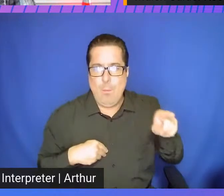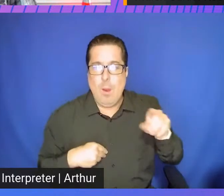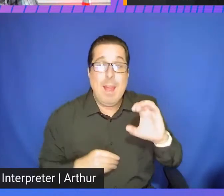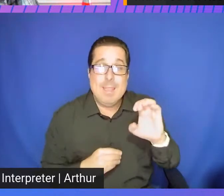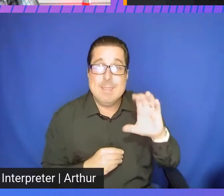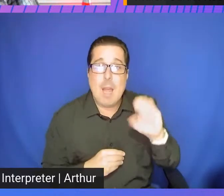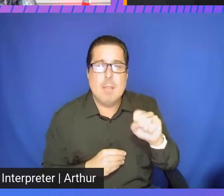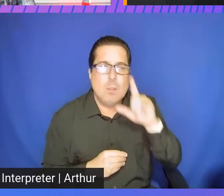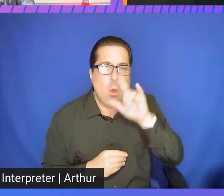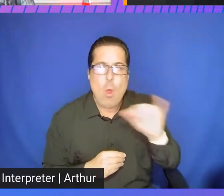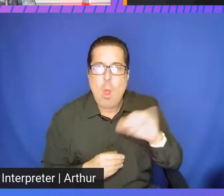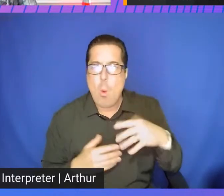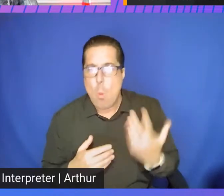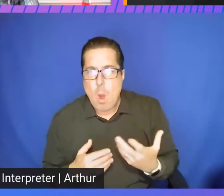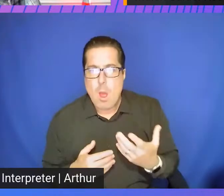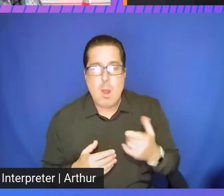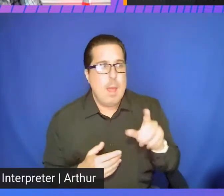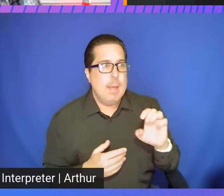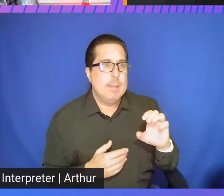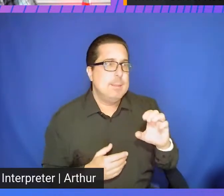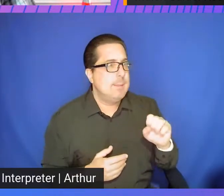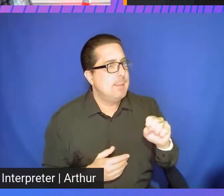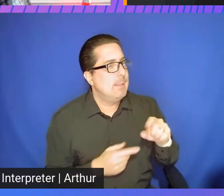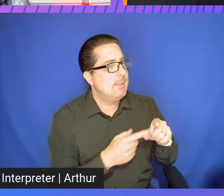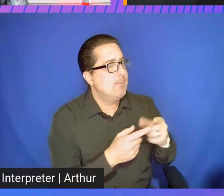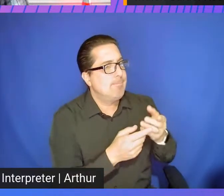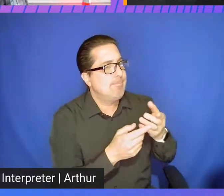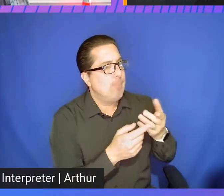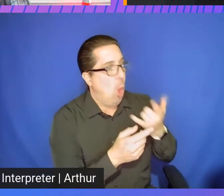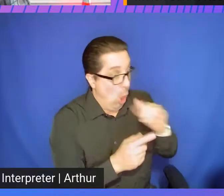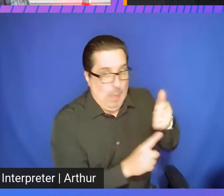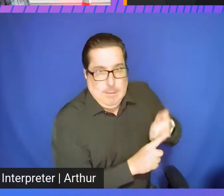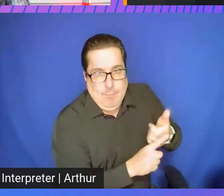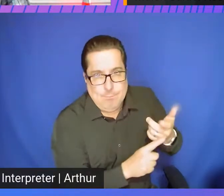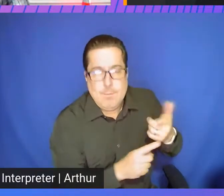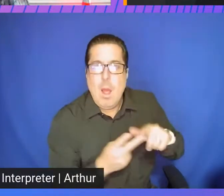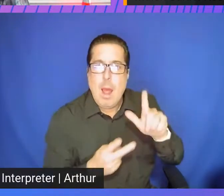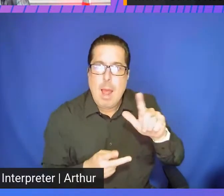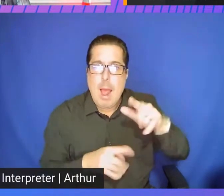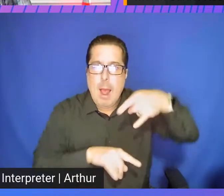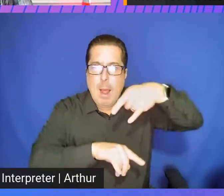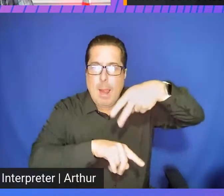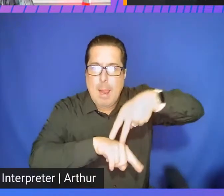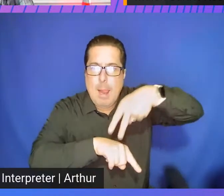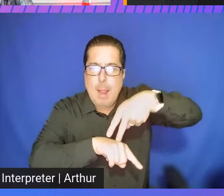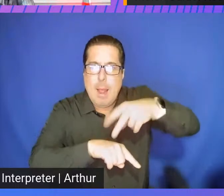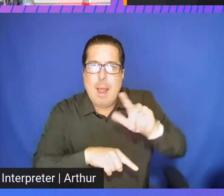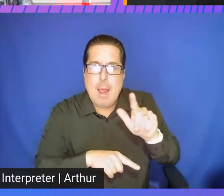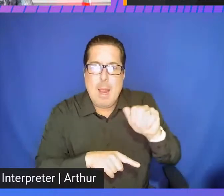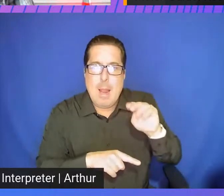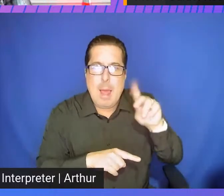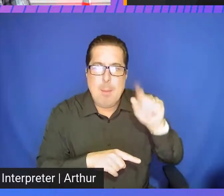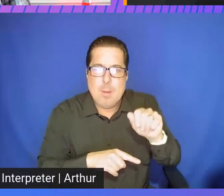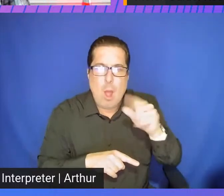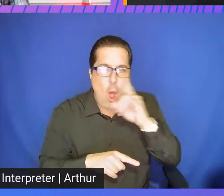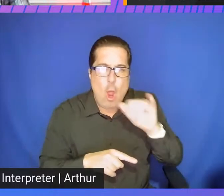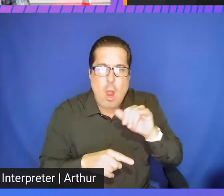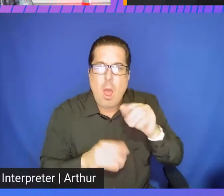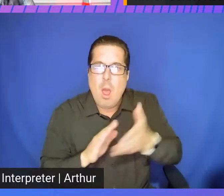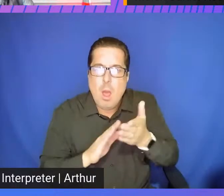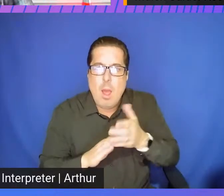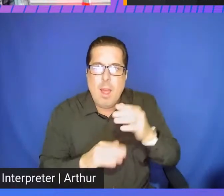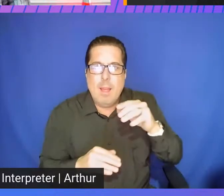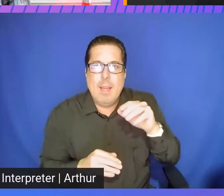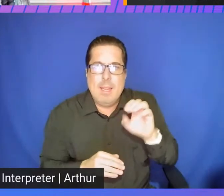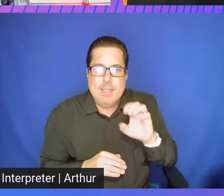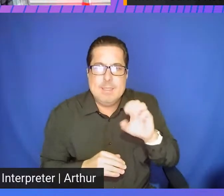look like, what does an ECS service look like, what does a Lambda function behind an SQS queue look like, and those higher level constructs